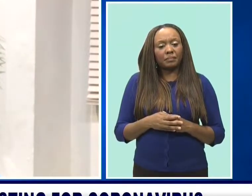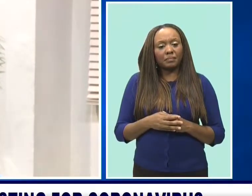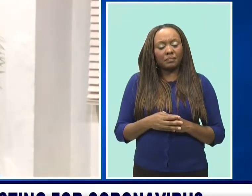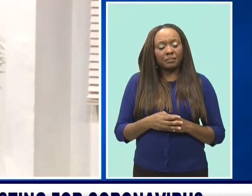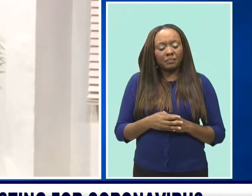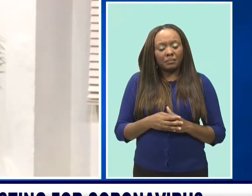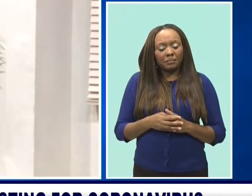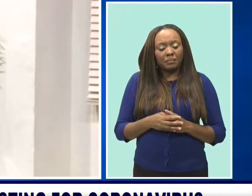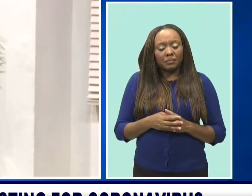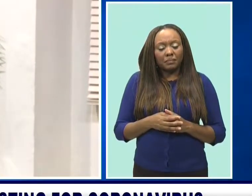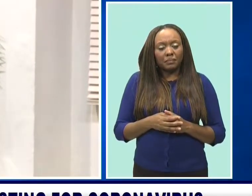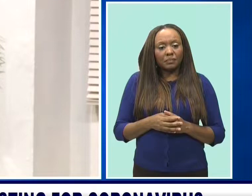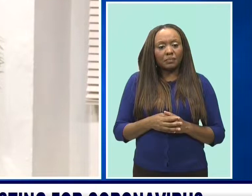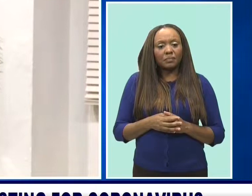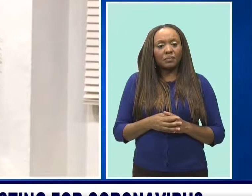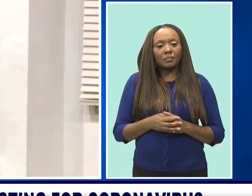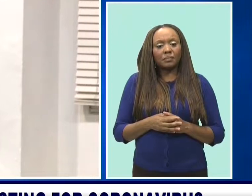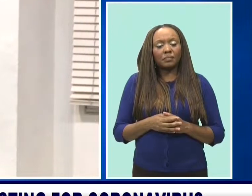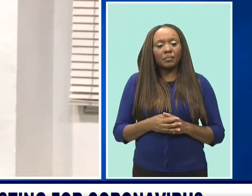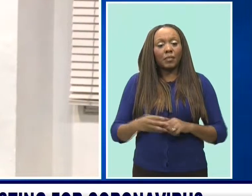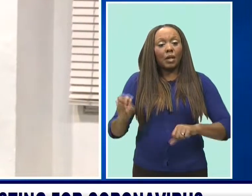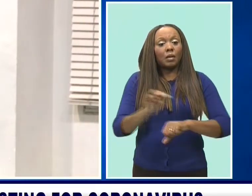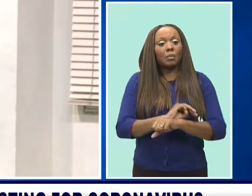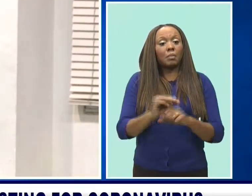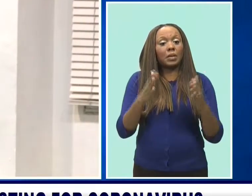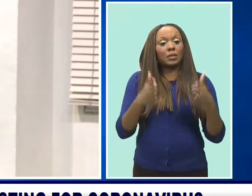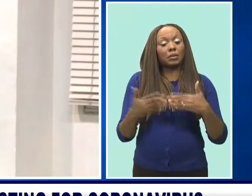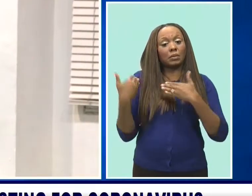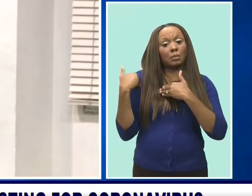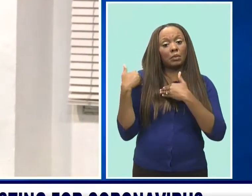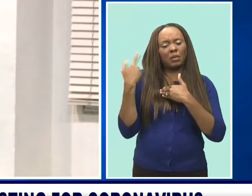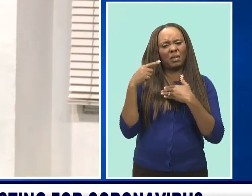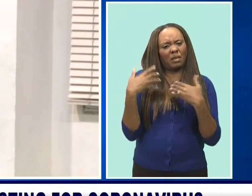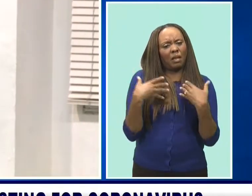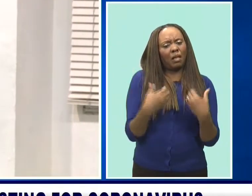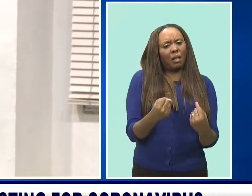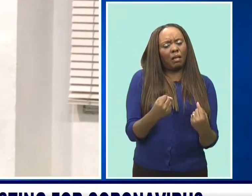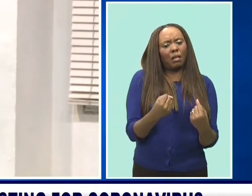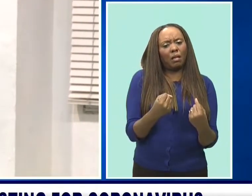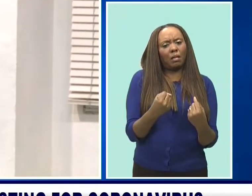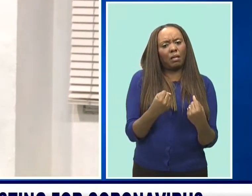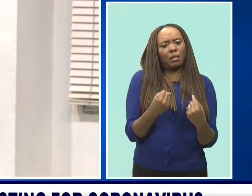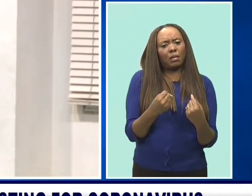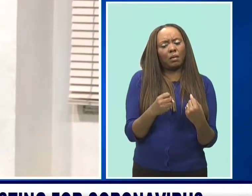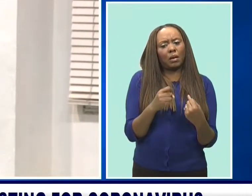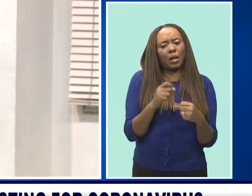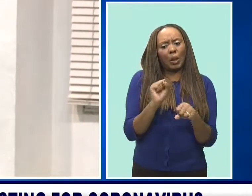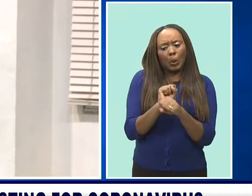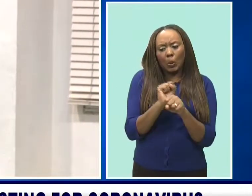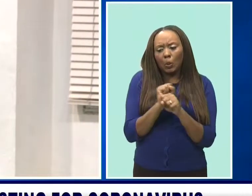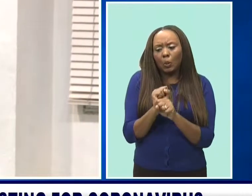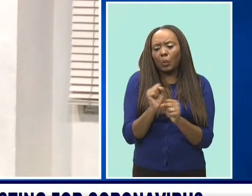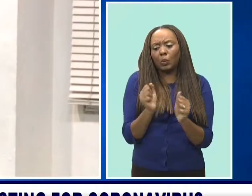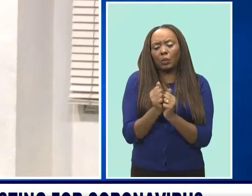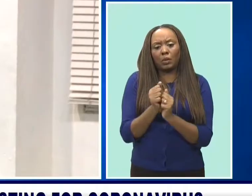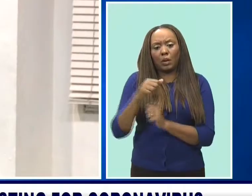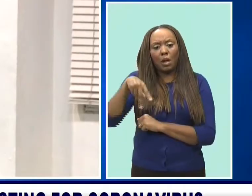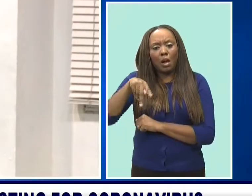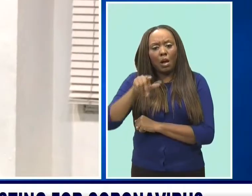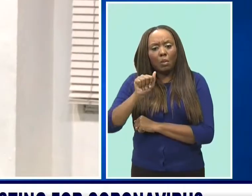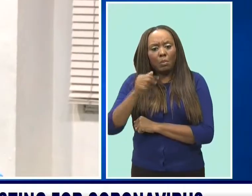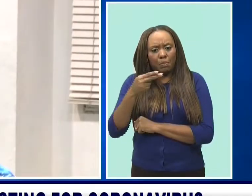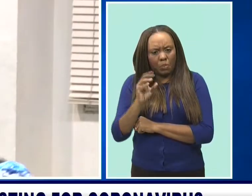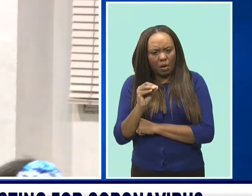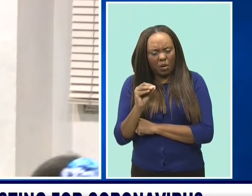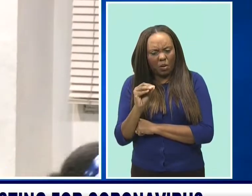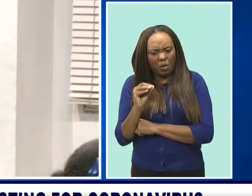the Minister of Health and Wellness has been working closely with the Pan American Health Organization to